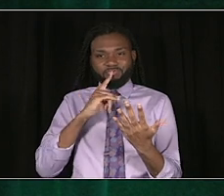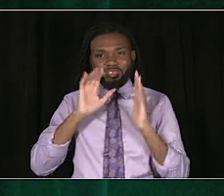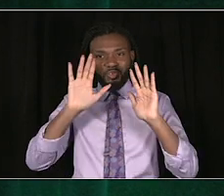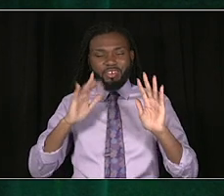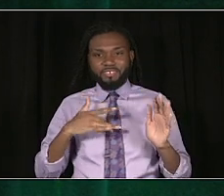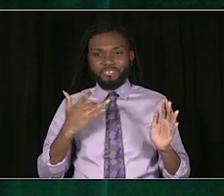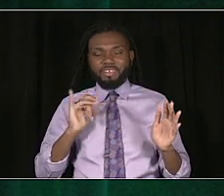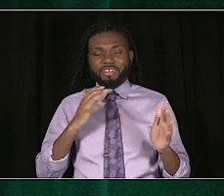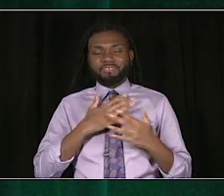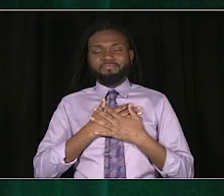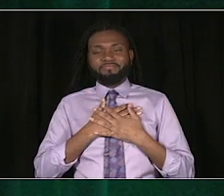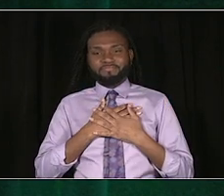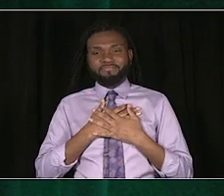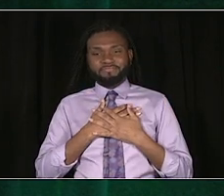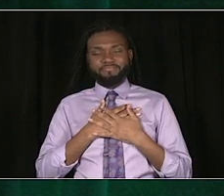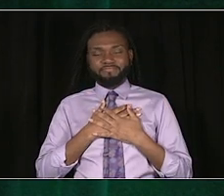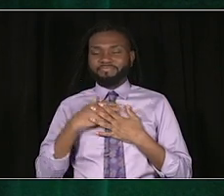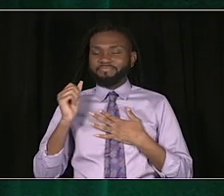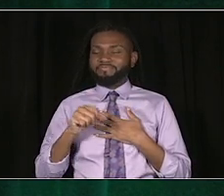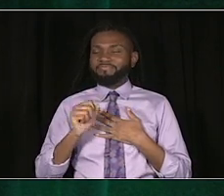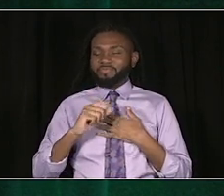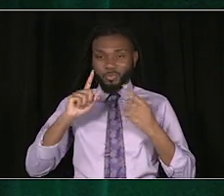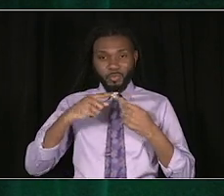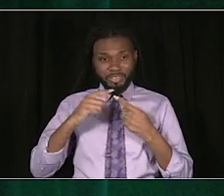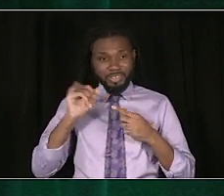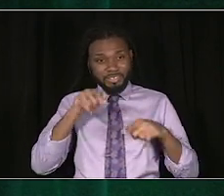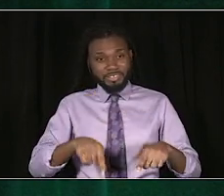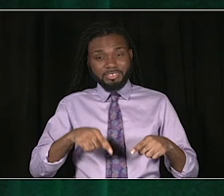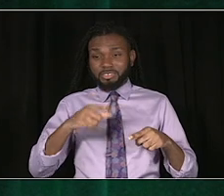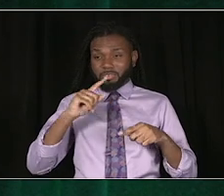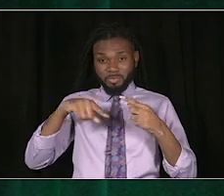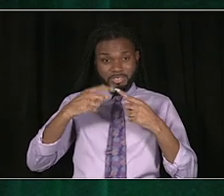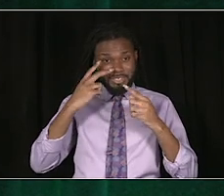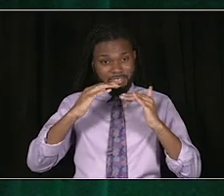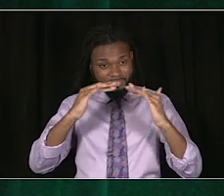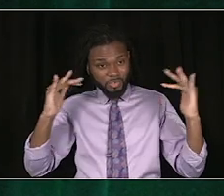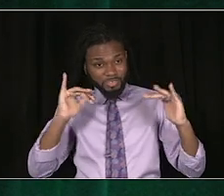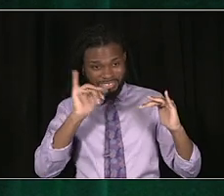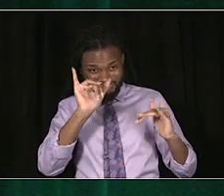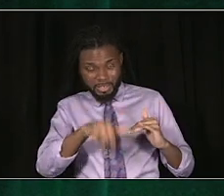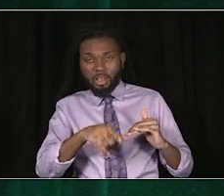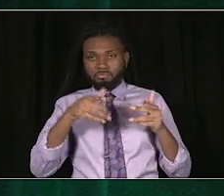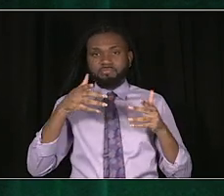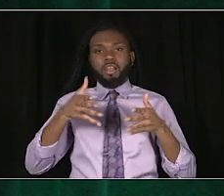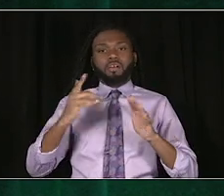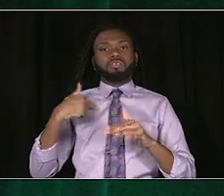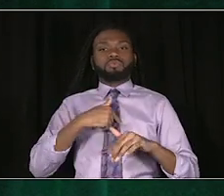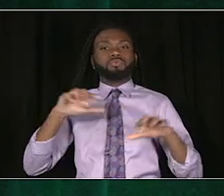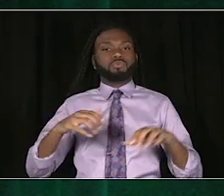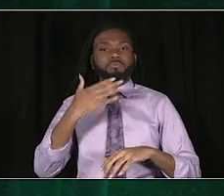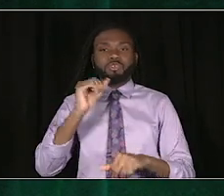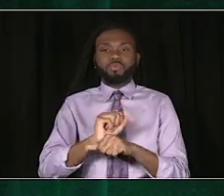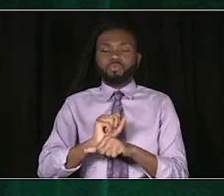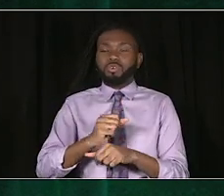like, yeah. When it's like this, when it can just be that diverse, it just allows us to do the best work. And, you know, we